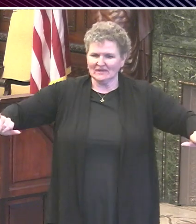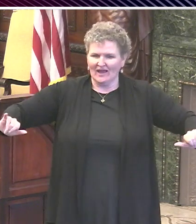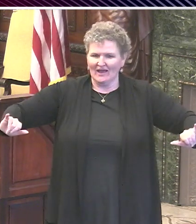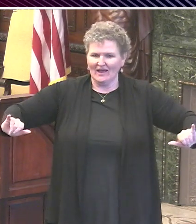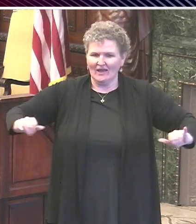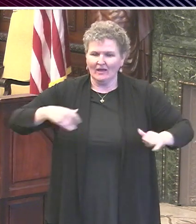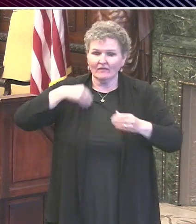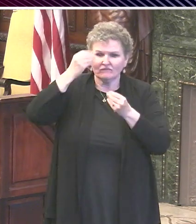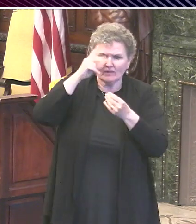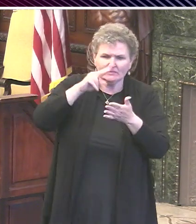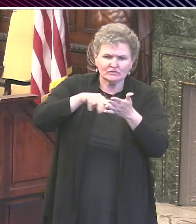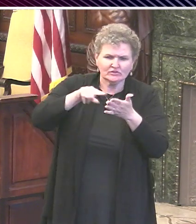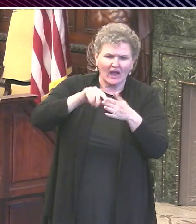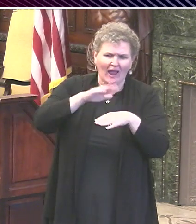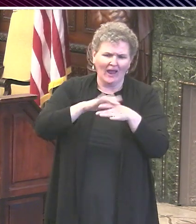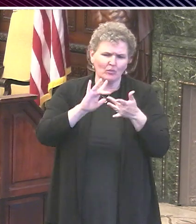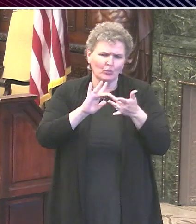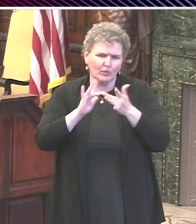website,